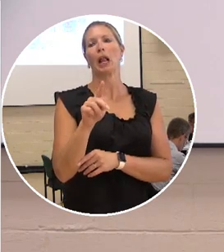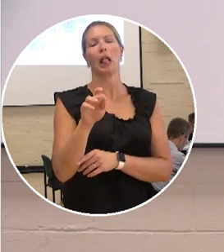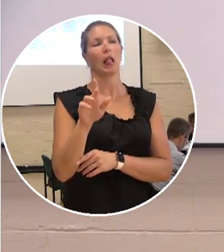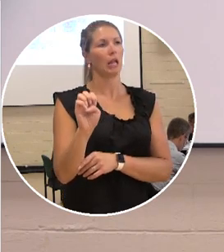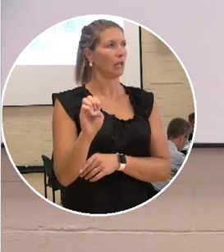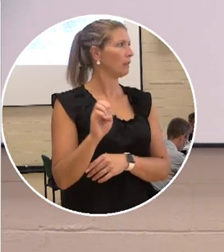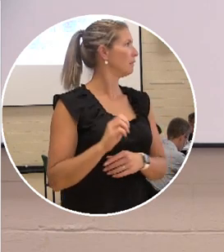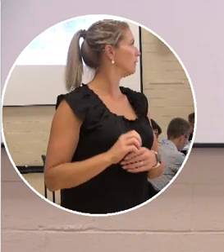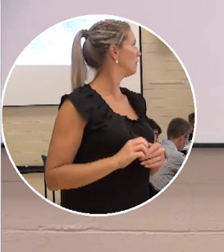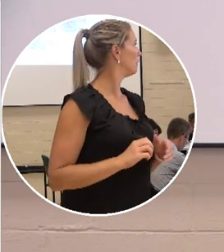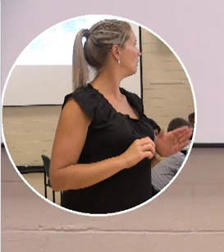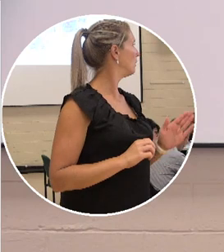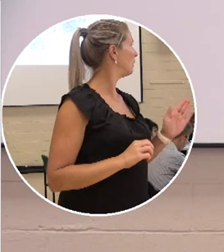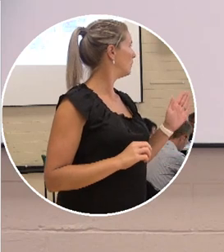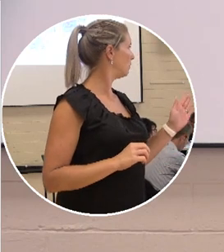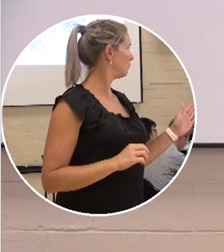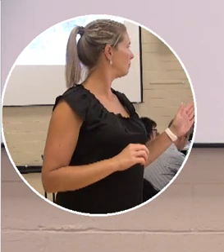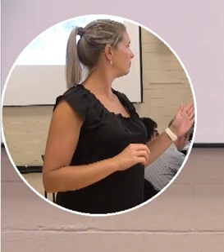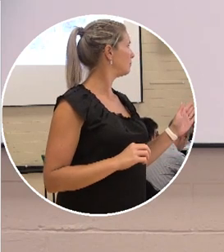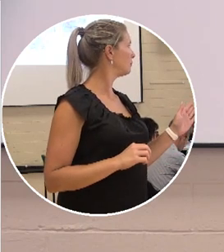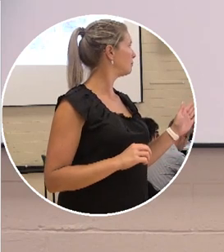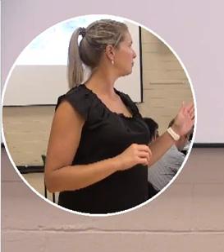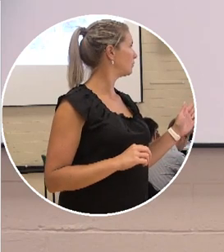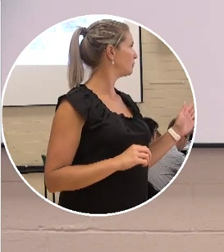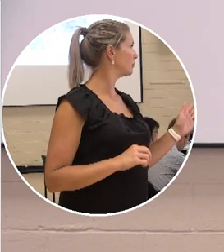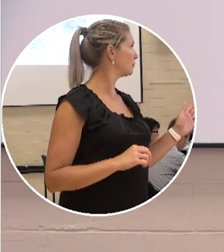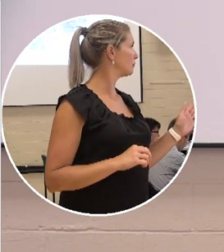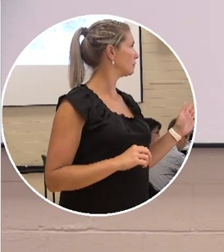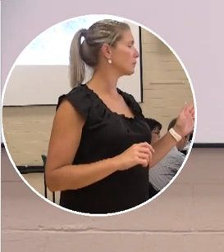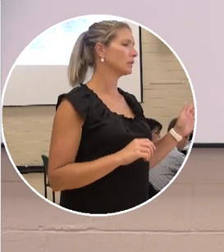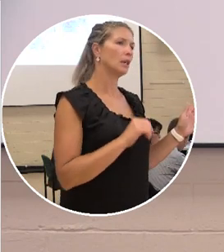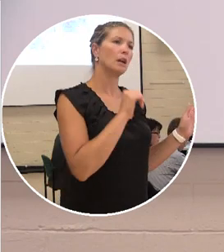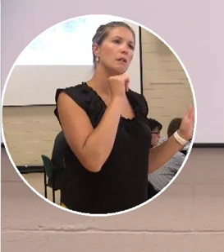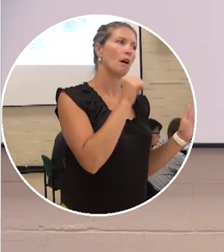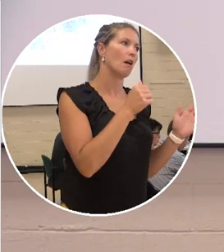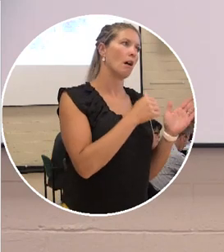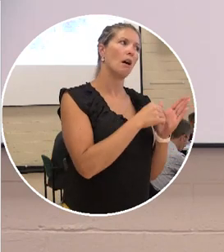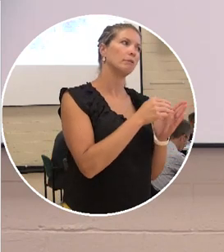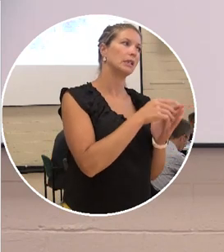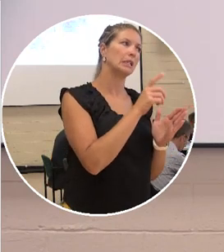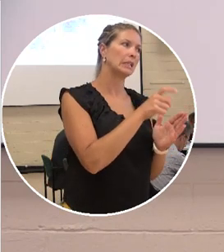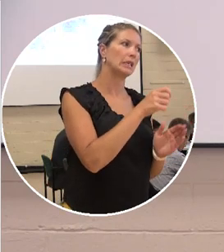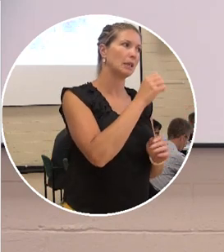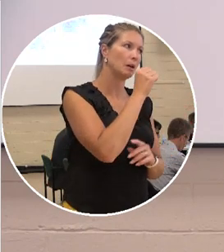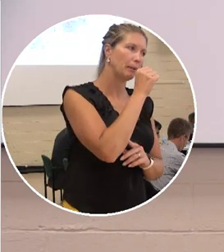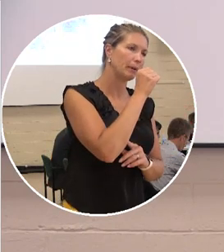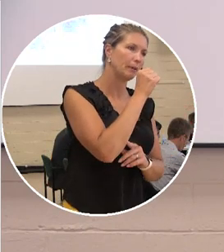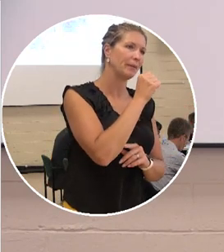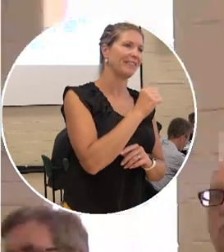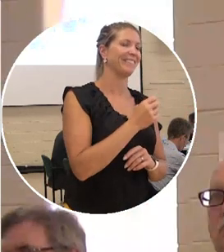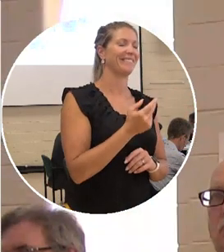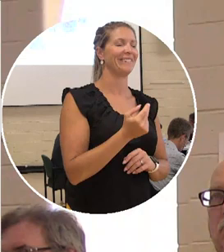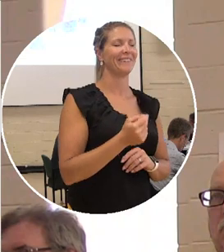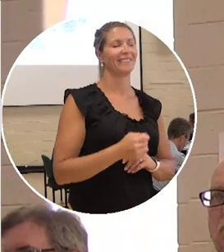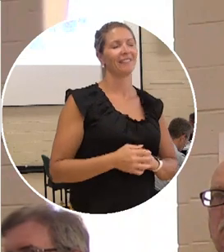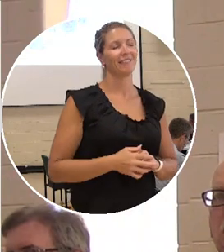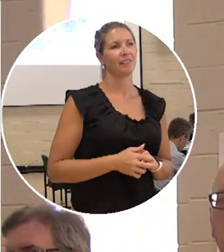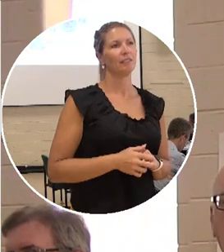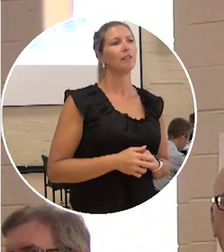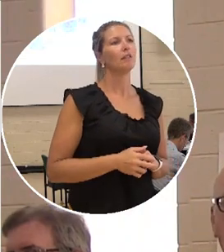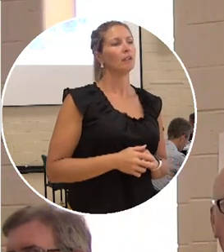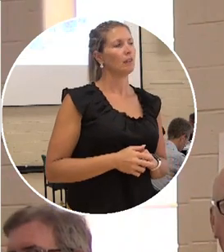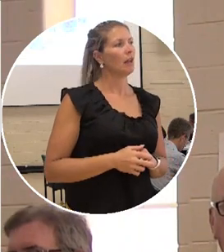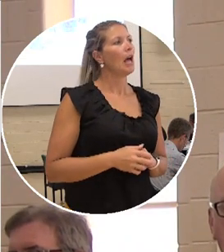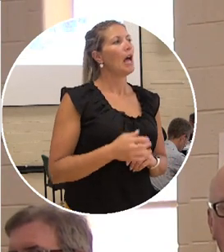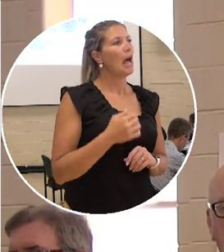Hit the wrong button. No. There we go. Not that I often need a mic. Thank you, Chair. I have two